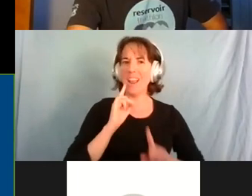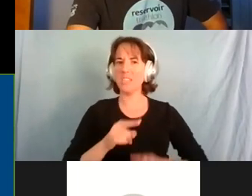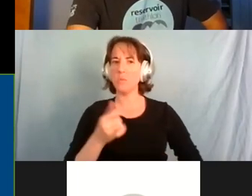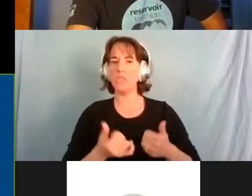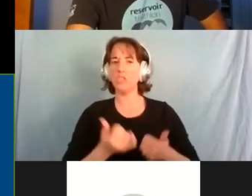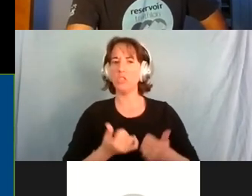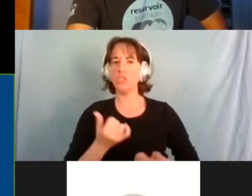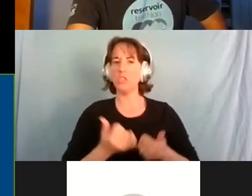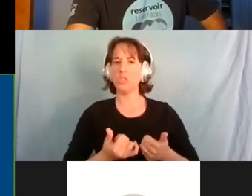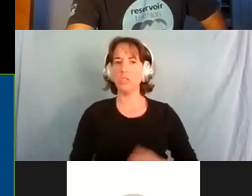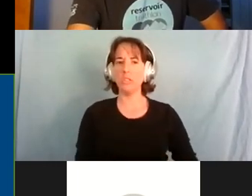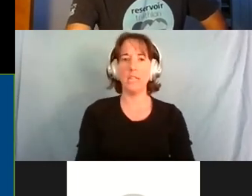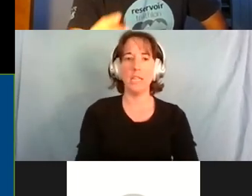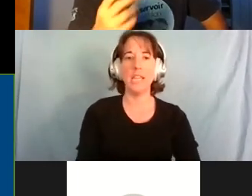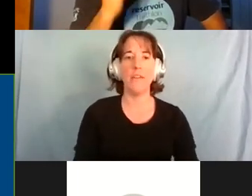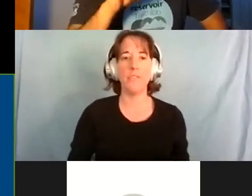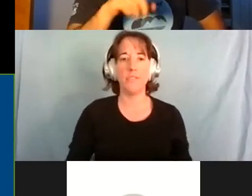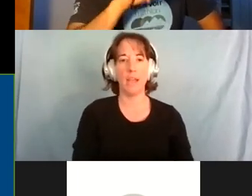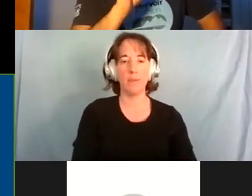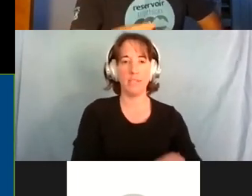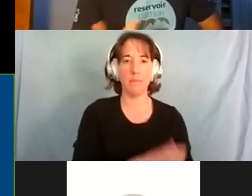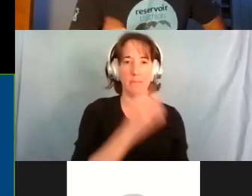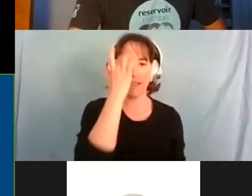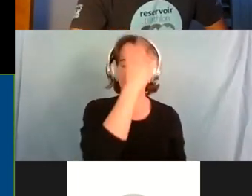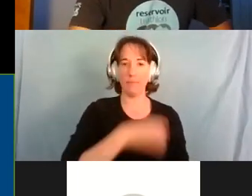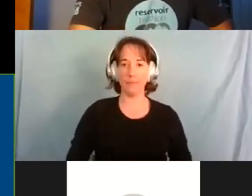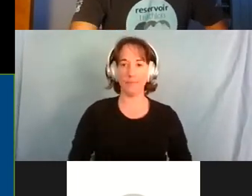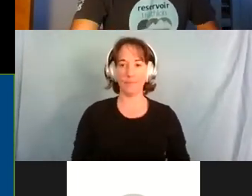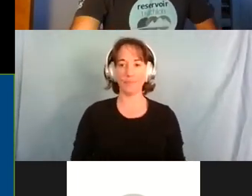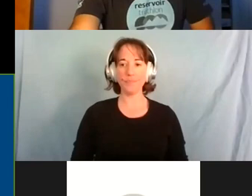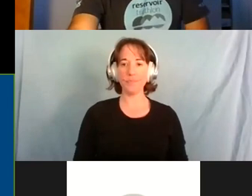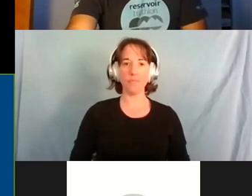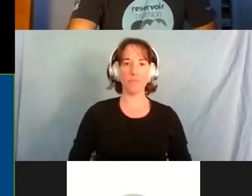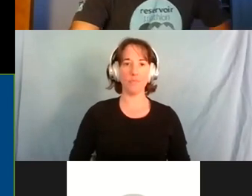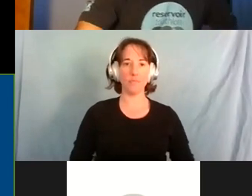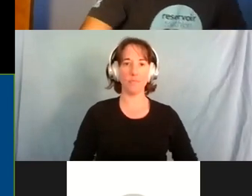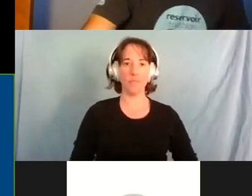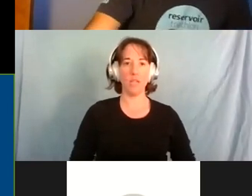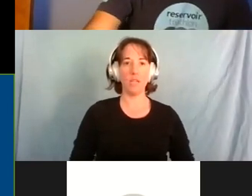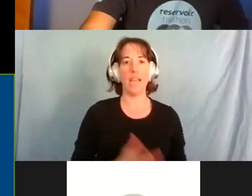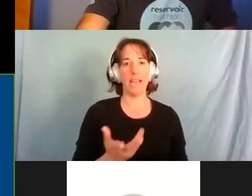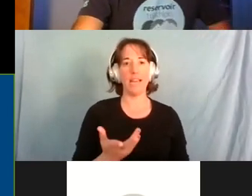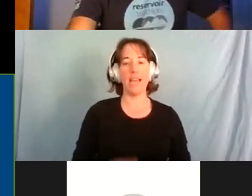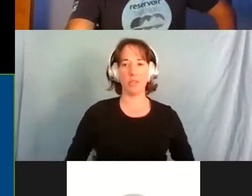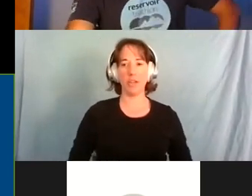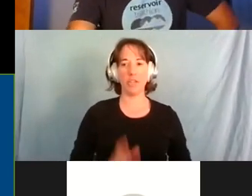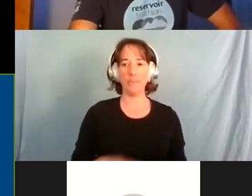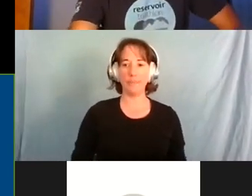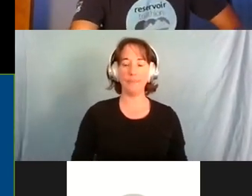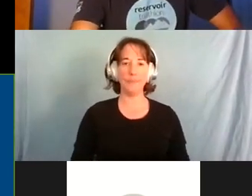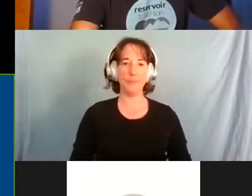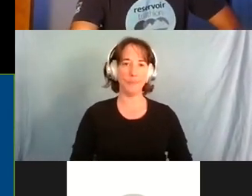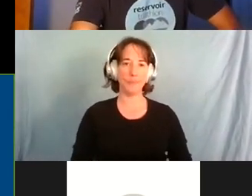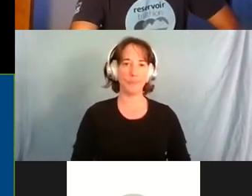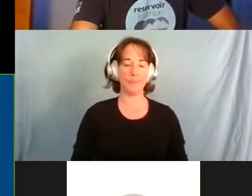Yeah, that was my answer. Okay, yeah, then definitely. Yeah, like I asked the question. Mm-hmm. Oh, okay, good. All